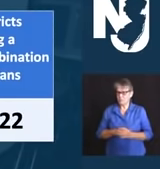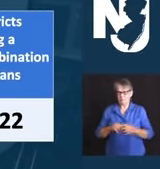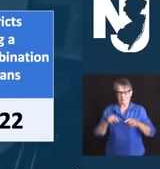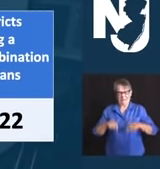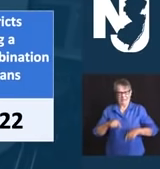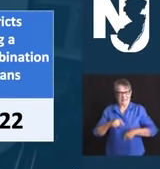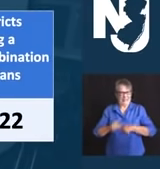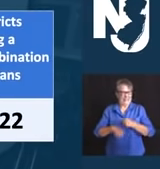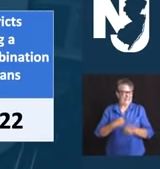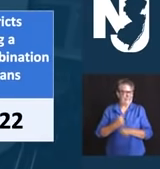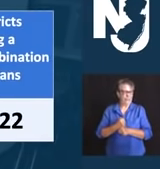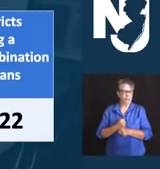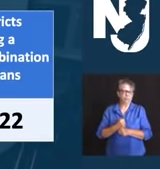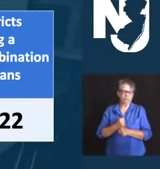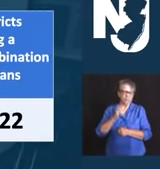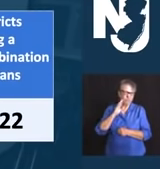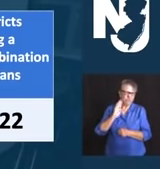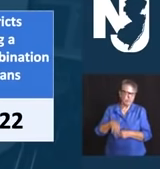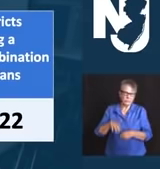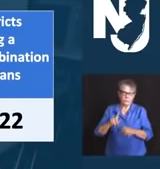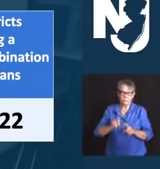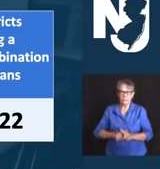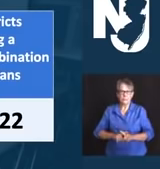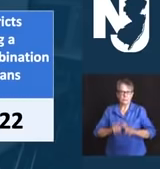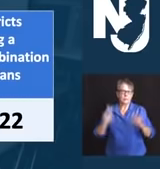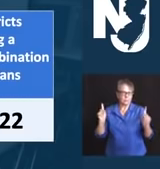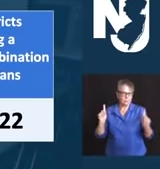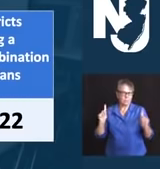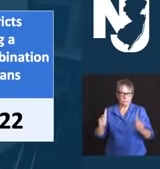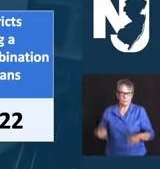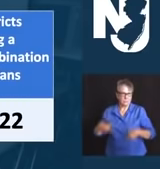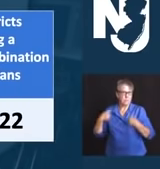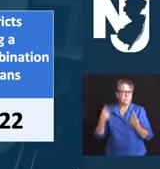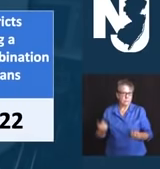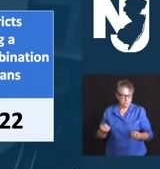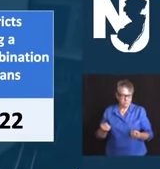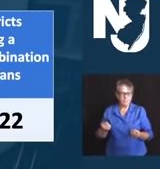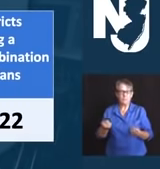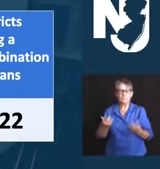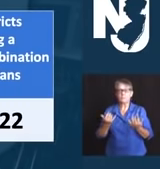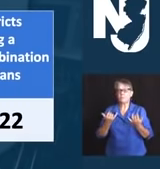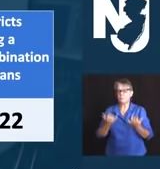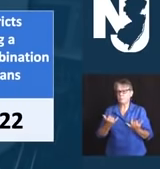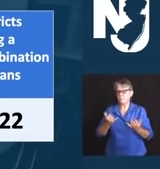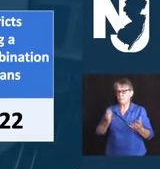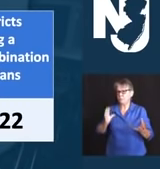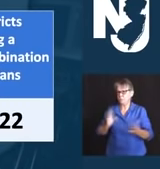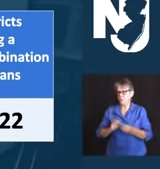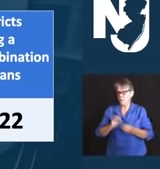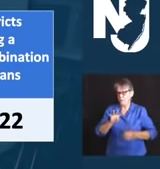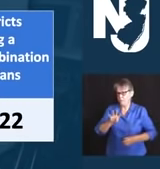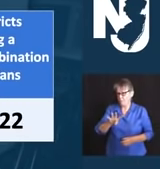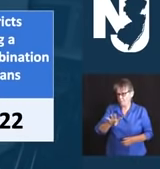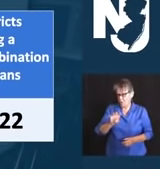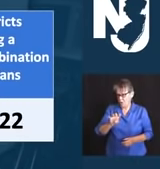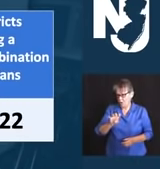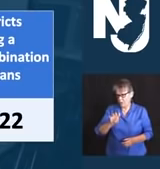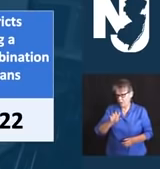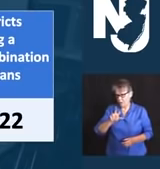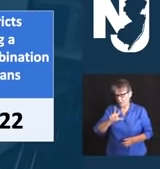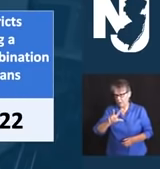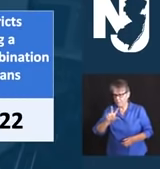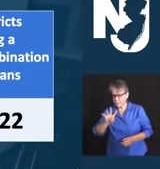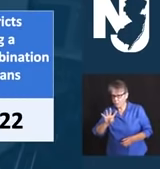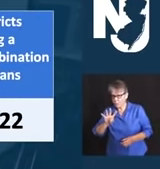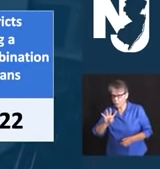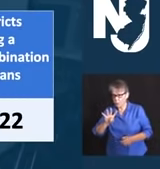can see, and Kevin will get into this in more detail, 434 school districts are fully prepared to begin next week, or in